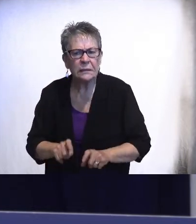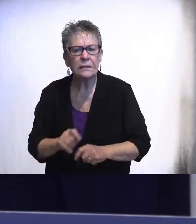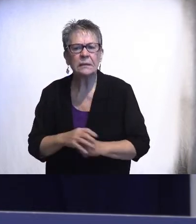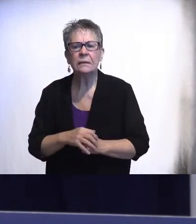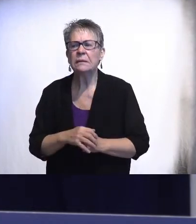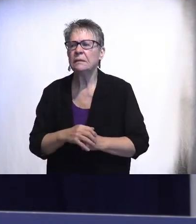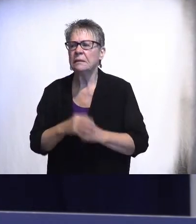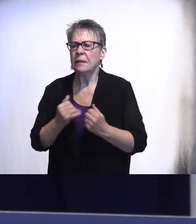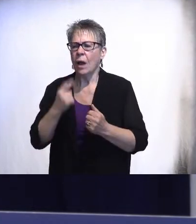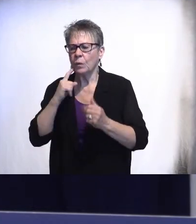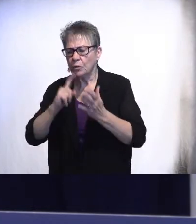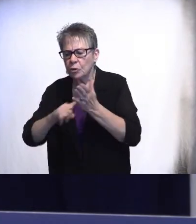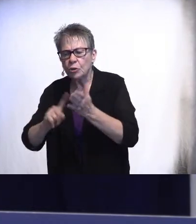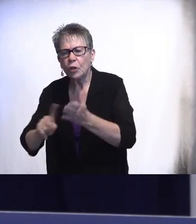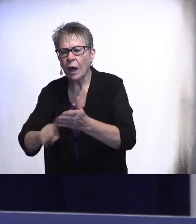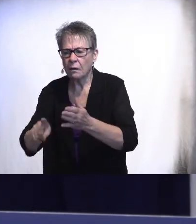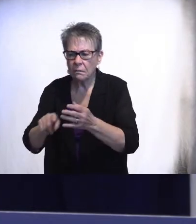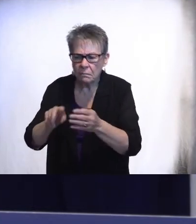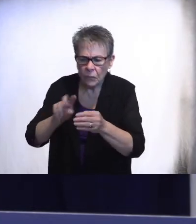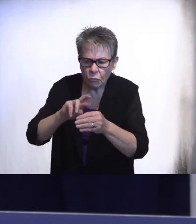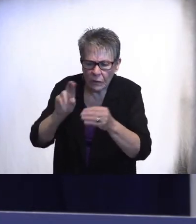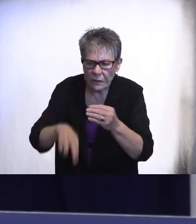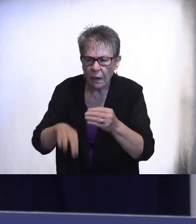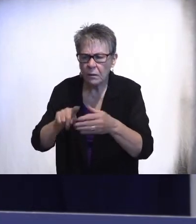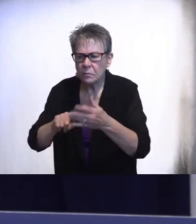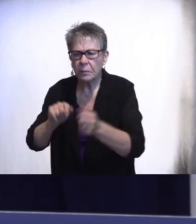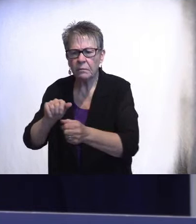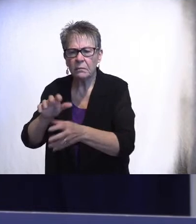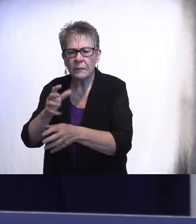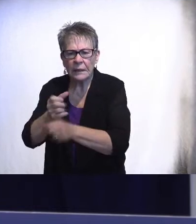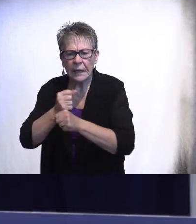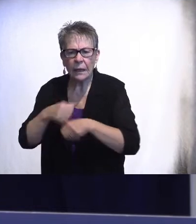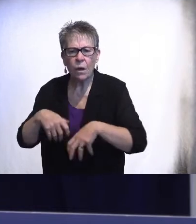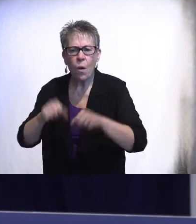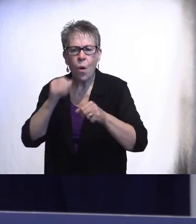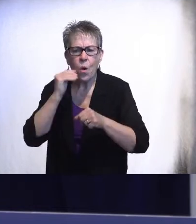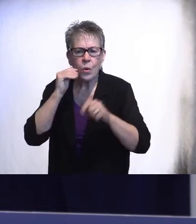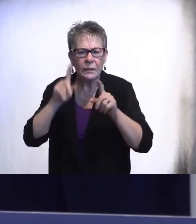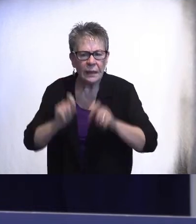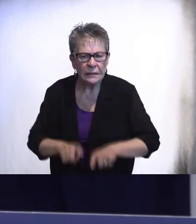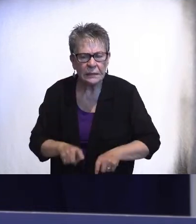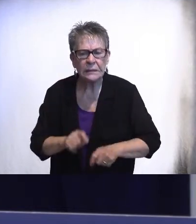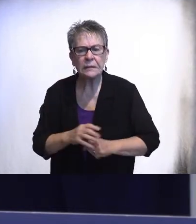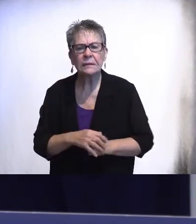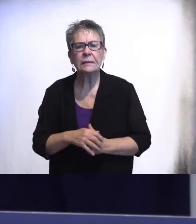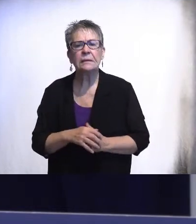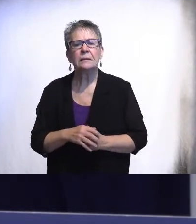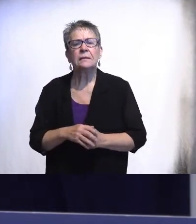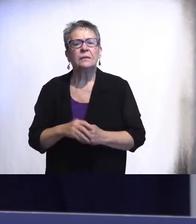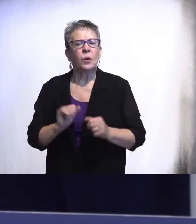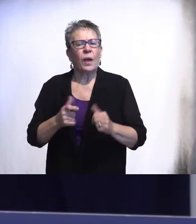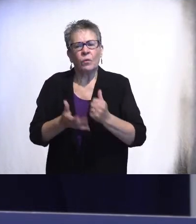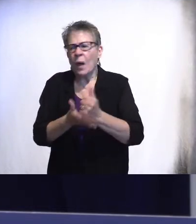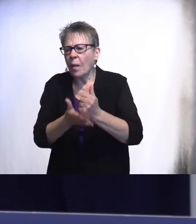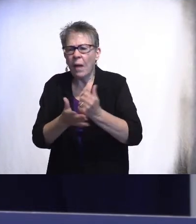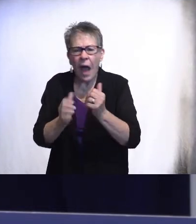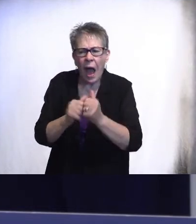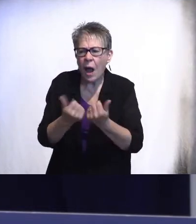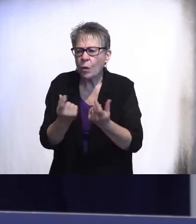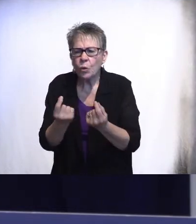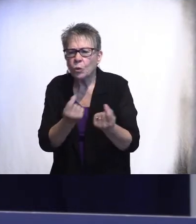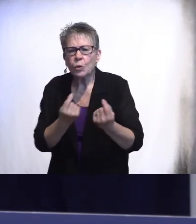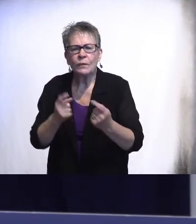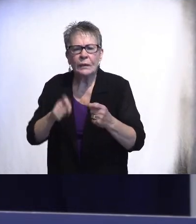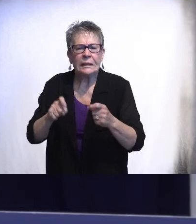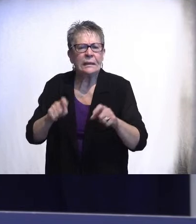health actions. Testing, as you all know, is a critical component in tracking the spread of COVID throughout the pandemic.